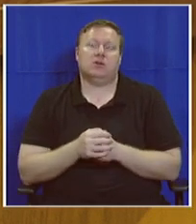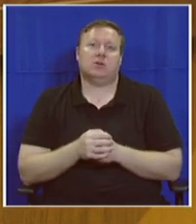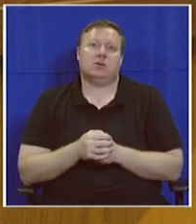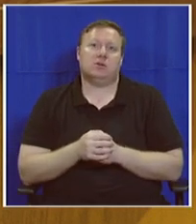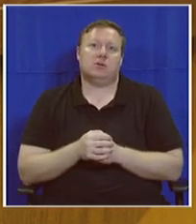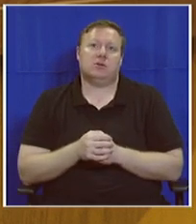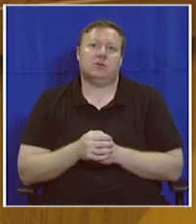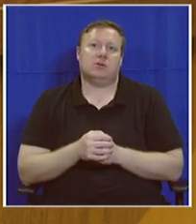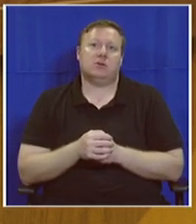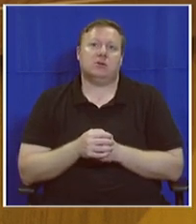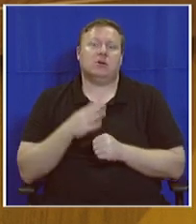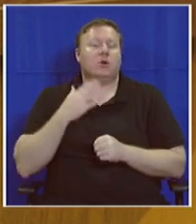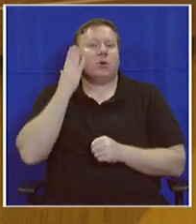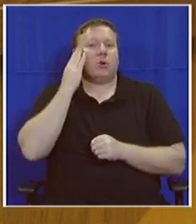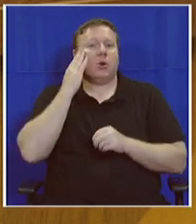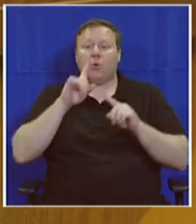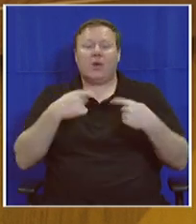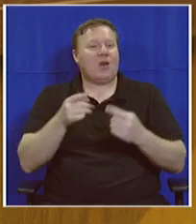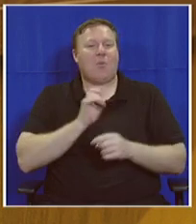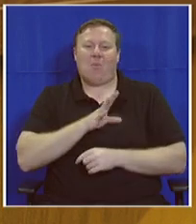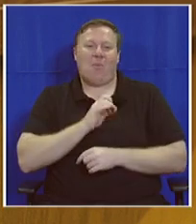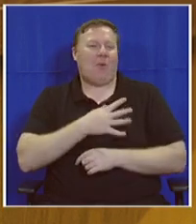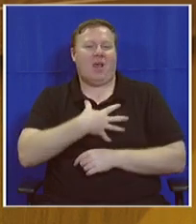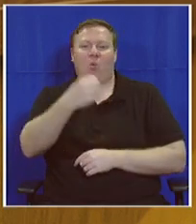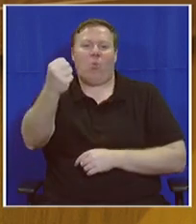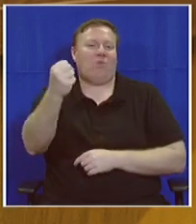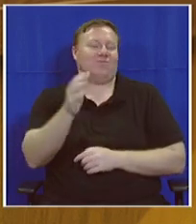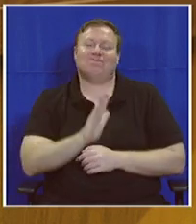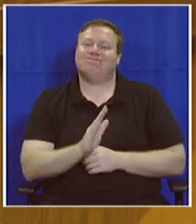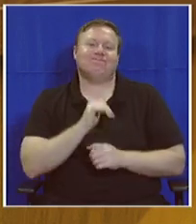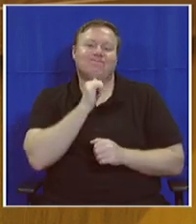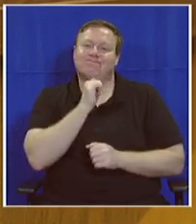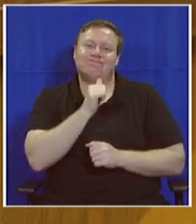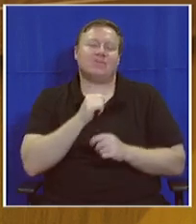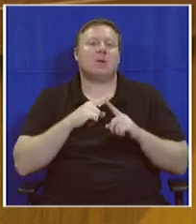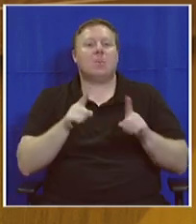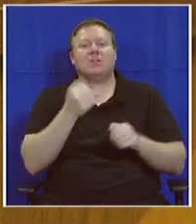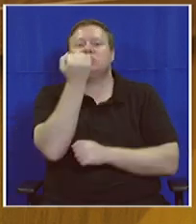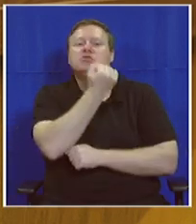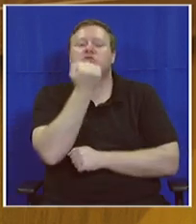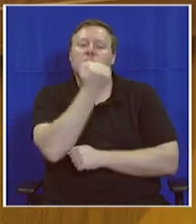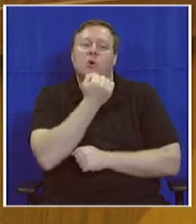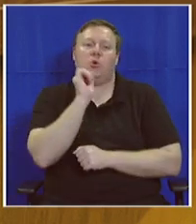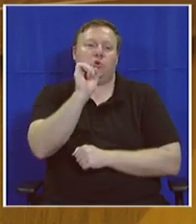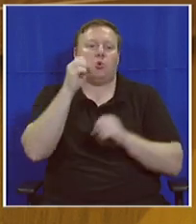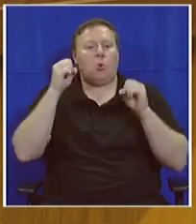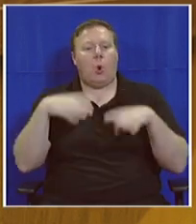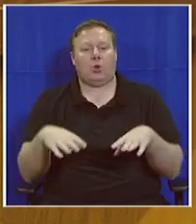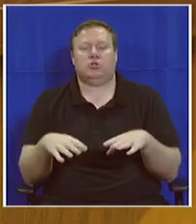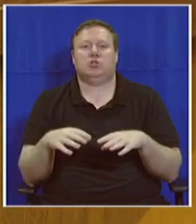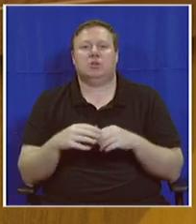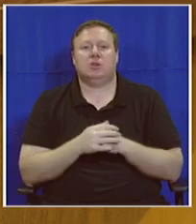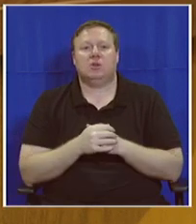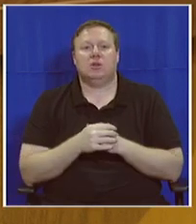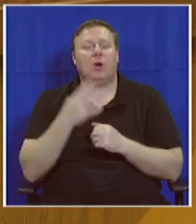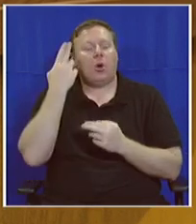We know we cannot take away the pain, but we are deeply sorry for the loss and wishing you moments